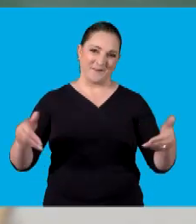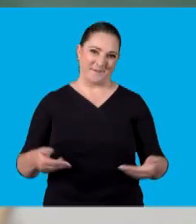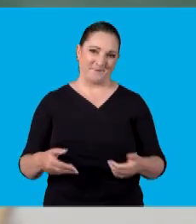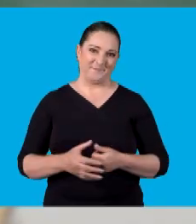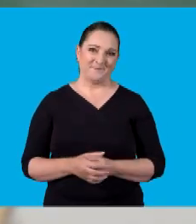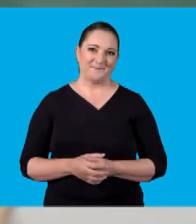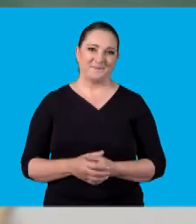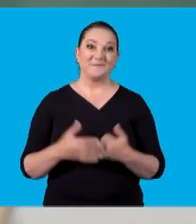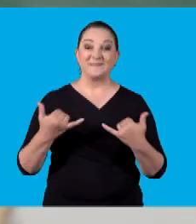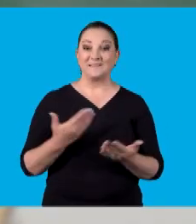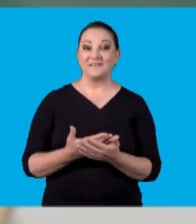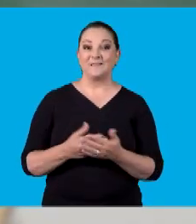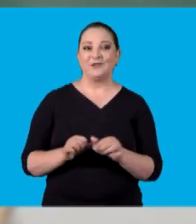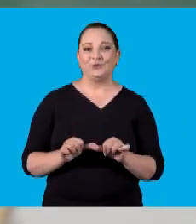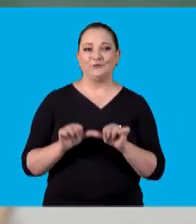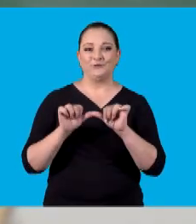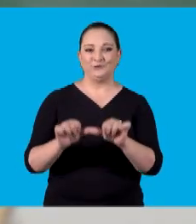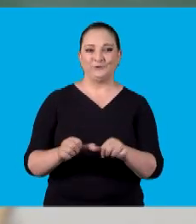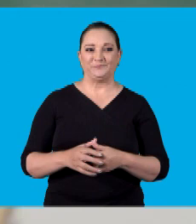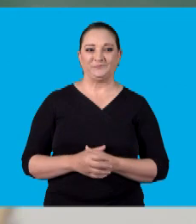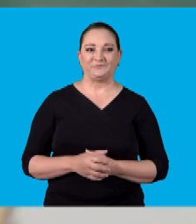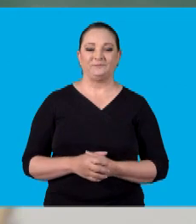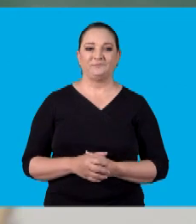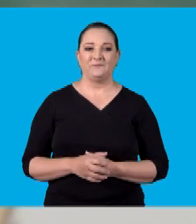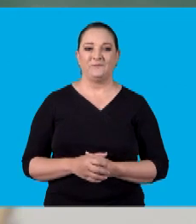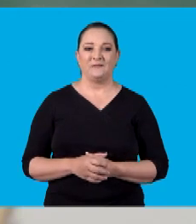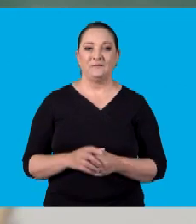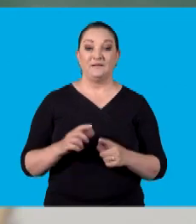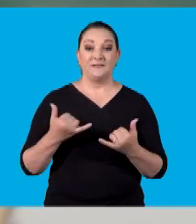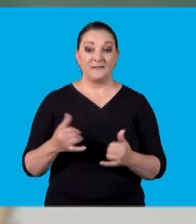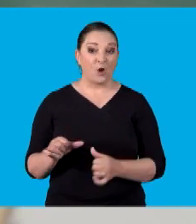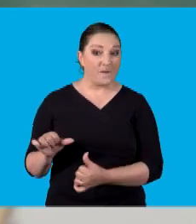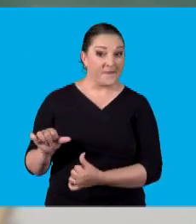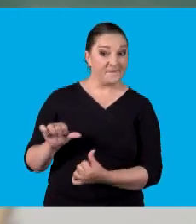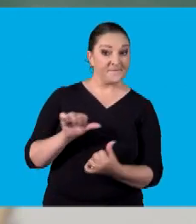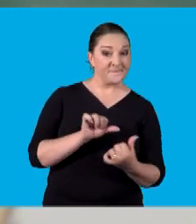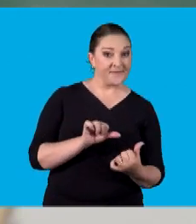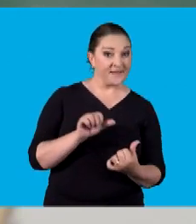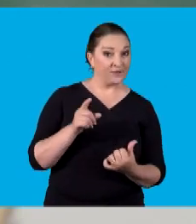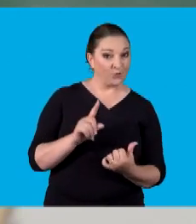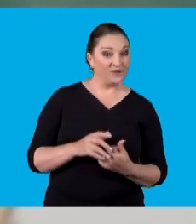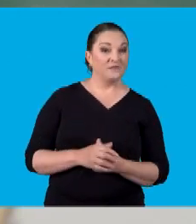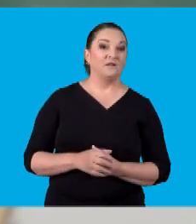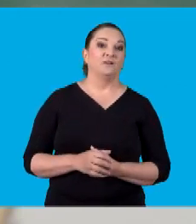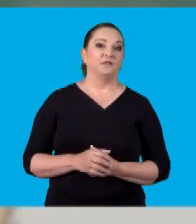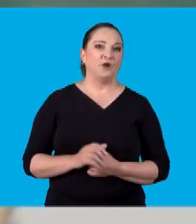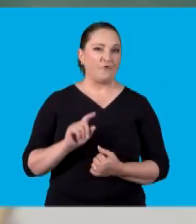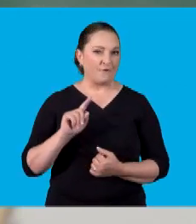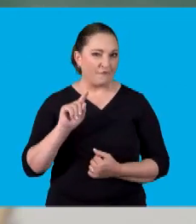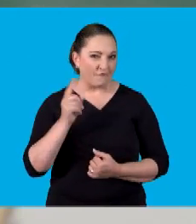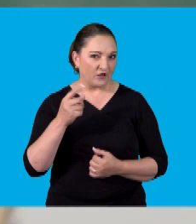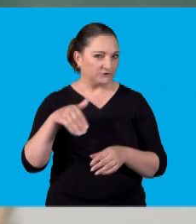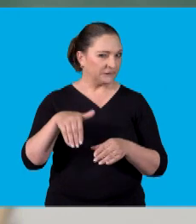Welcome back from the ad break, and let's continue with our lesson. Now we are going back to that concept map where we are going to look at our